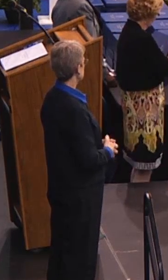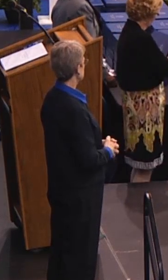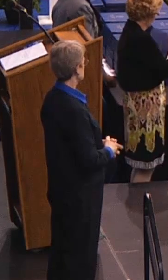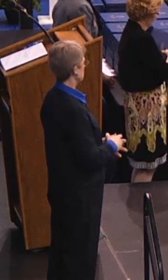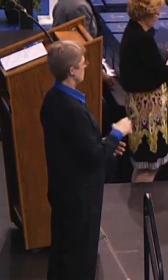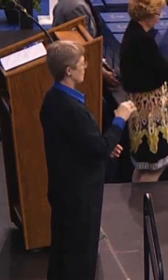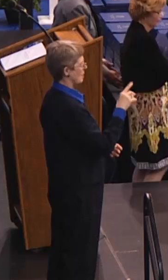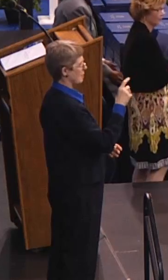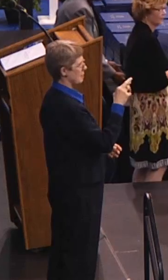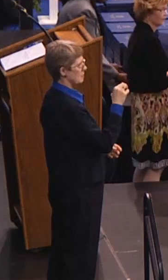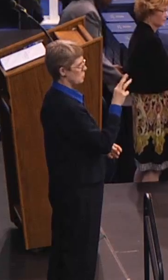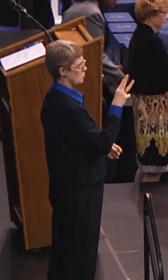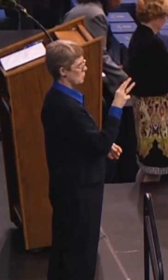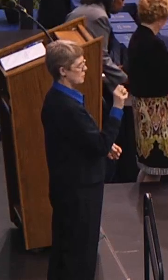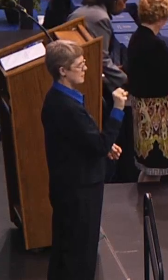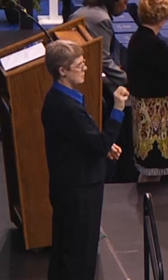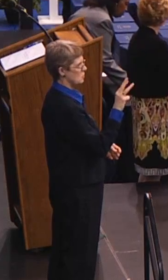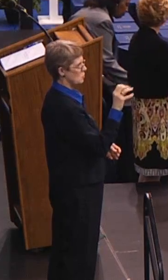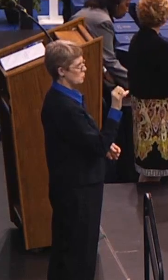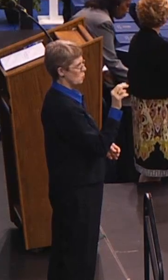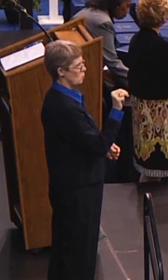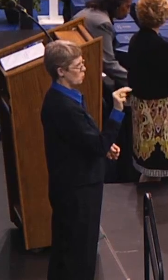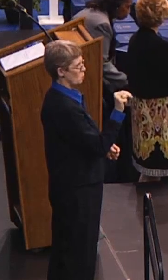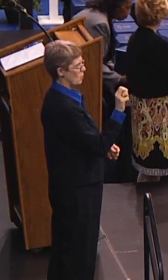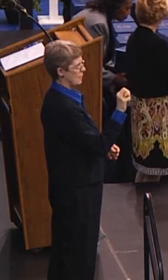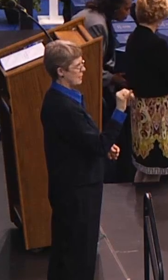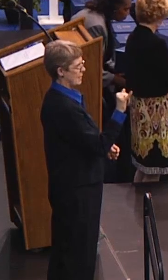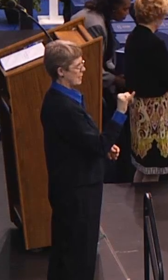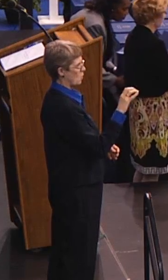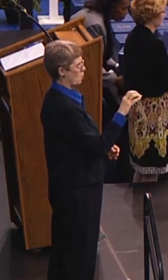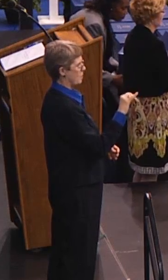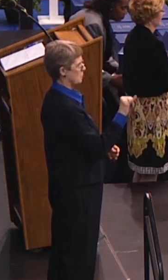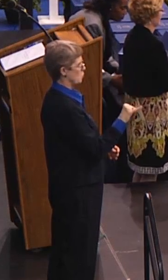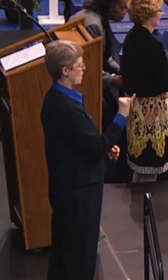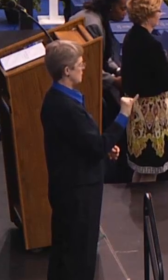Andrew James Swinney, Criminal Justice.